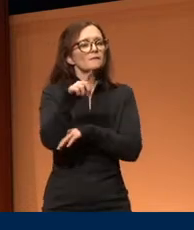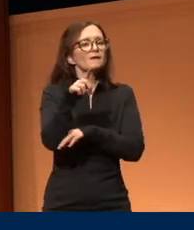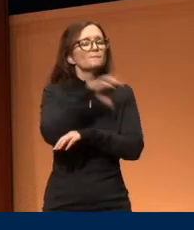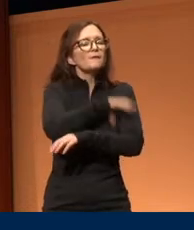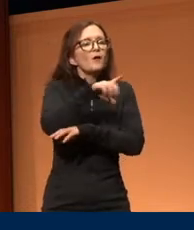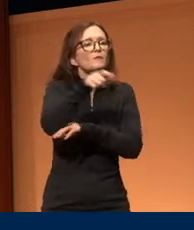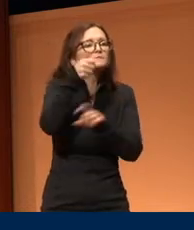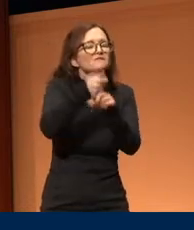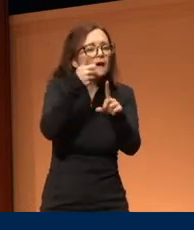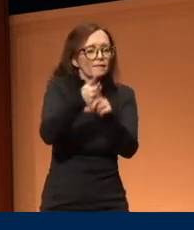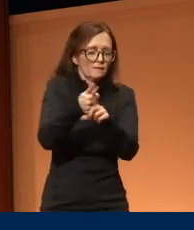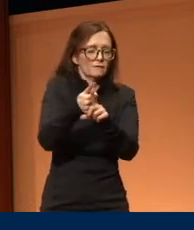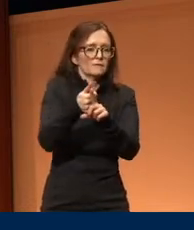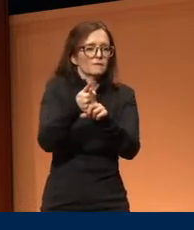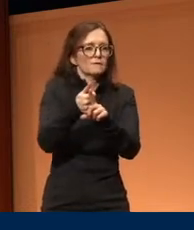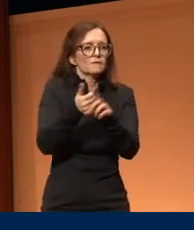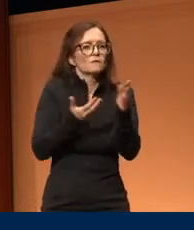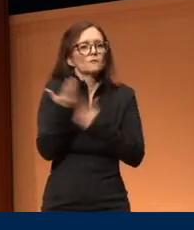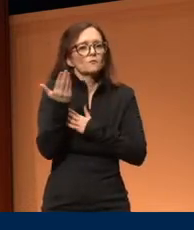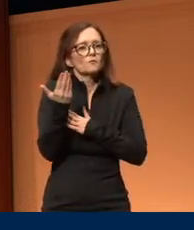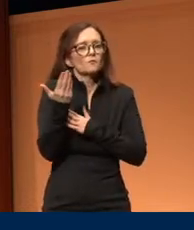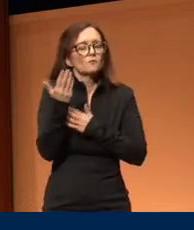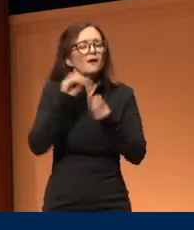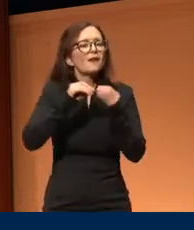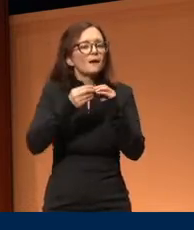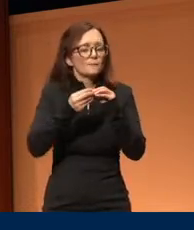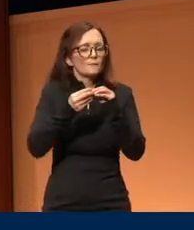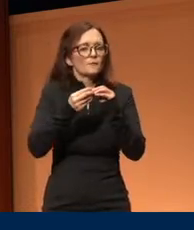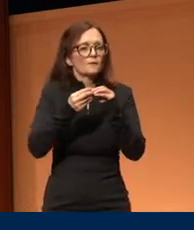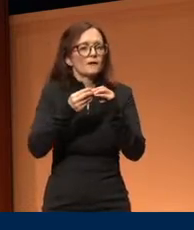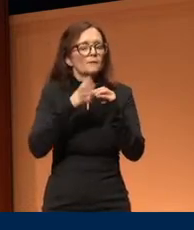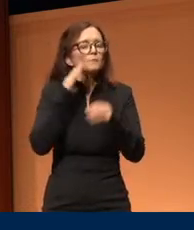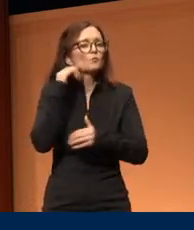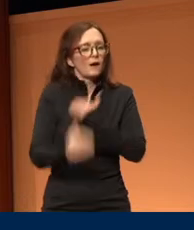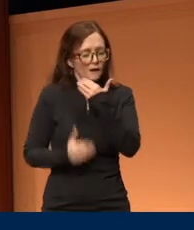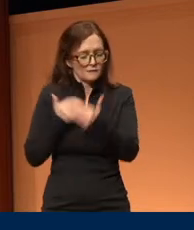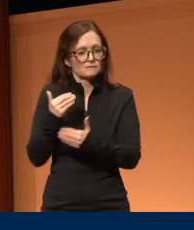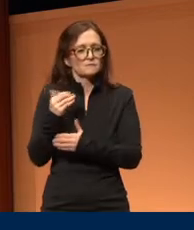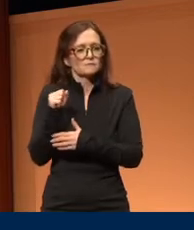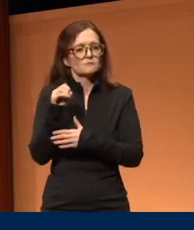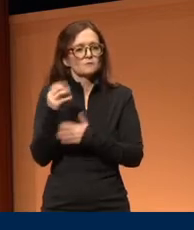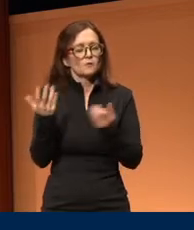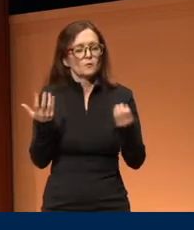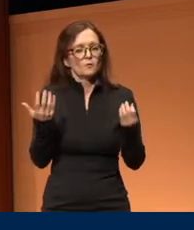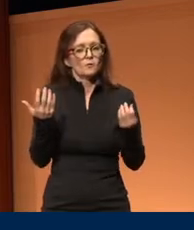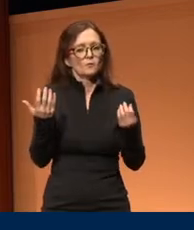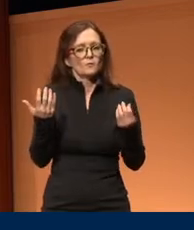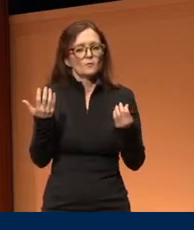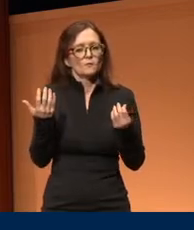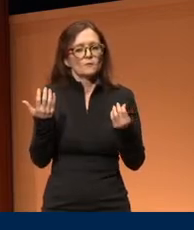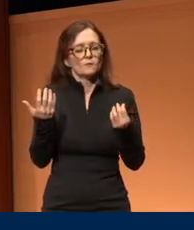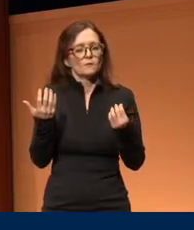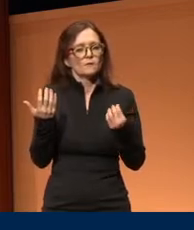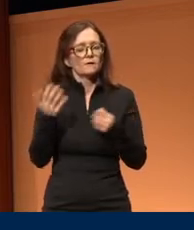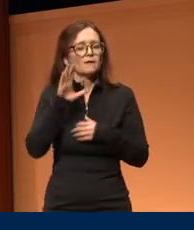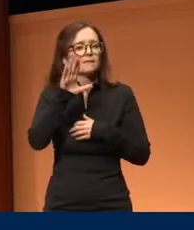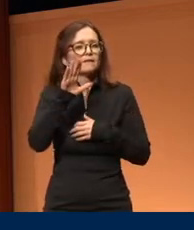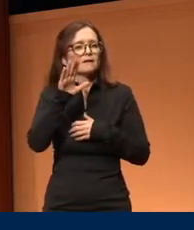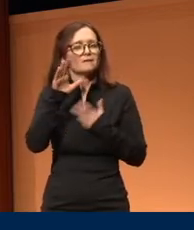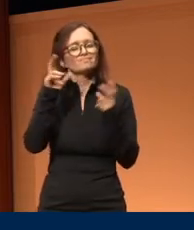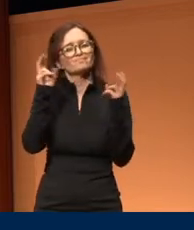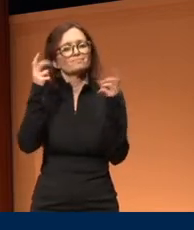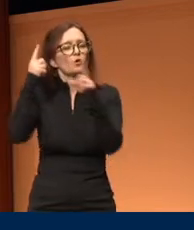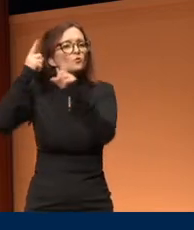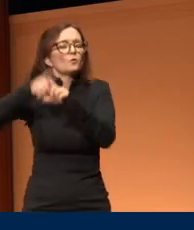themselves through sheer numbers and protests. So their goal is different. They're not trying